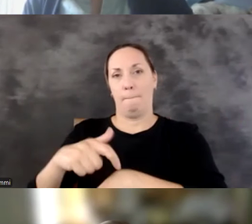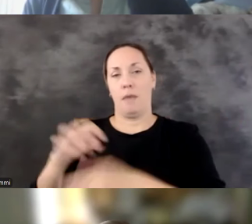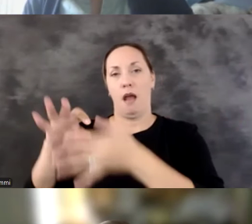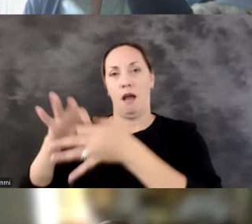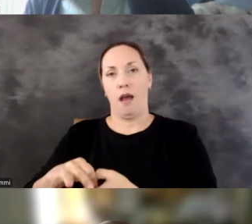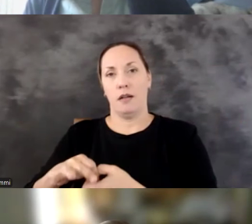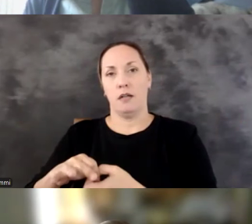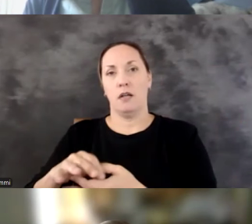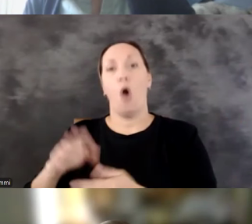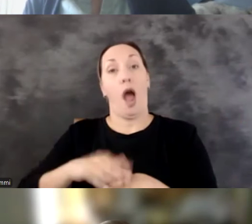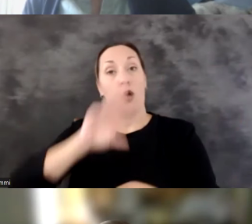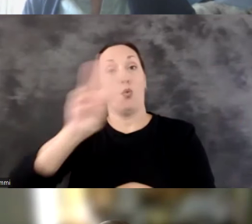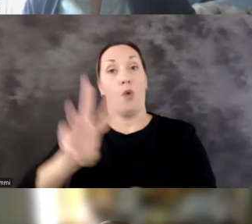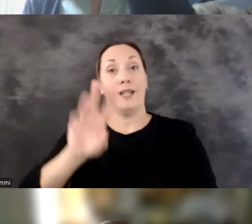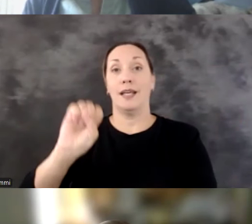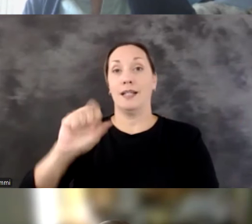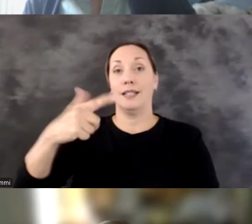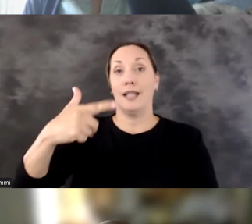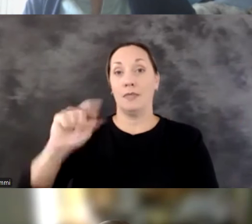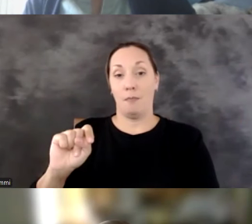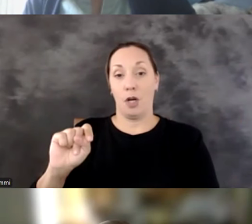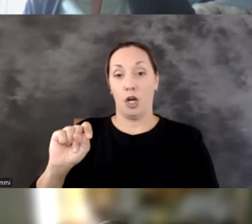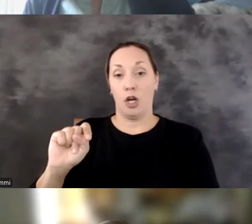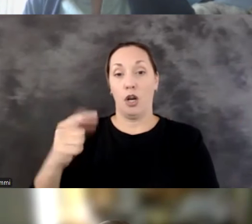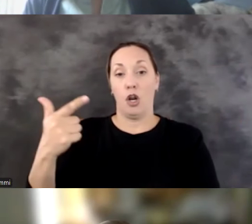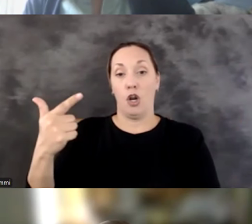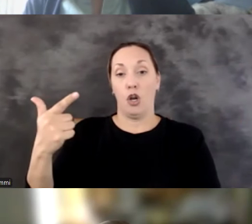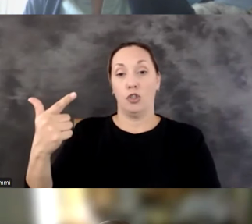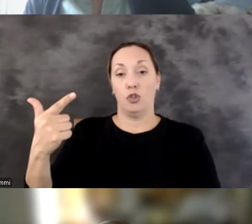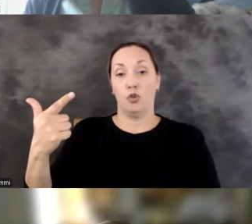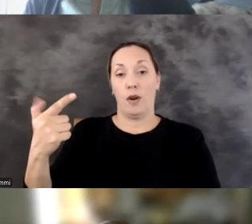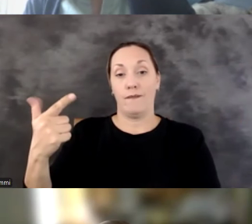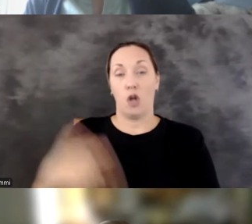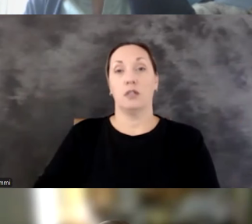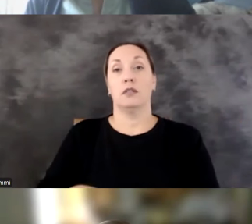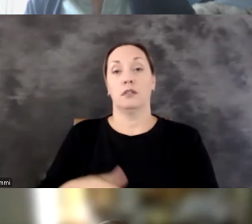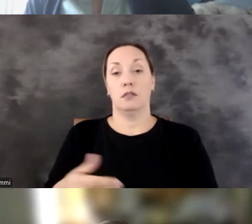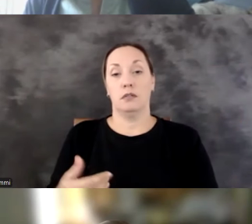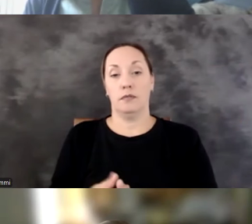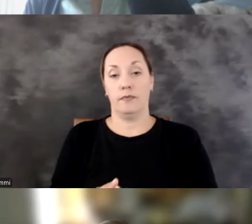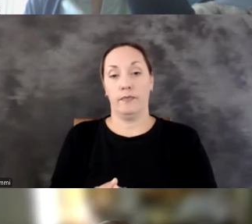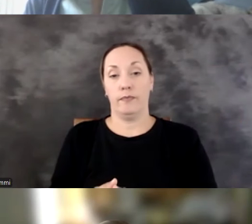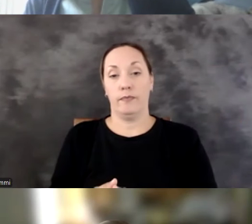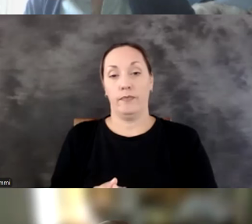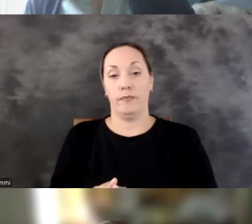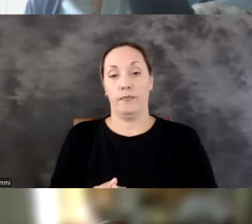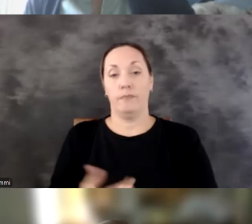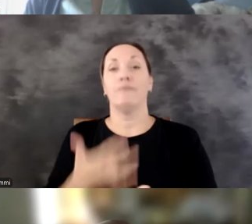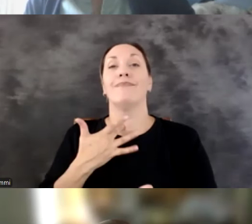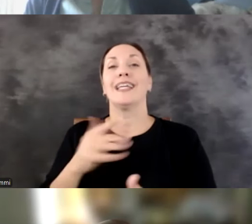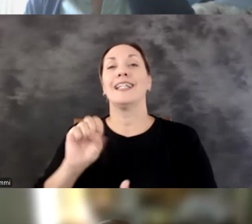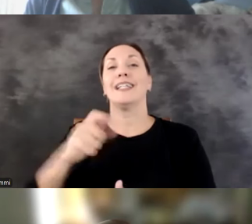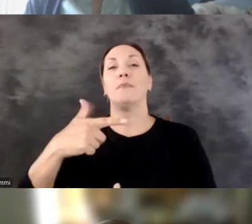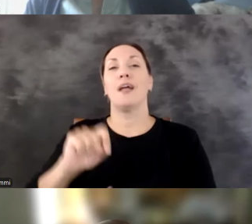on Wednesday, September 25th for 90 minutes. Pre-registration is required. Malcolm is going to put the